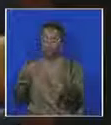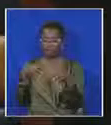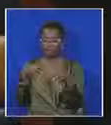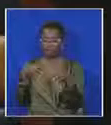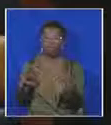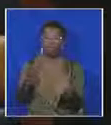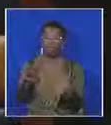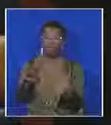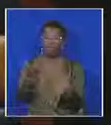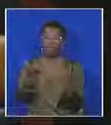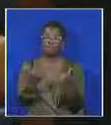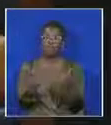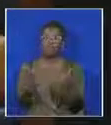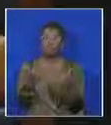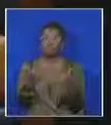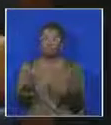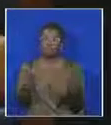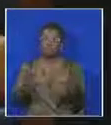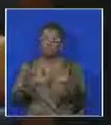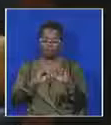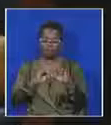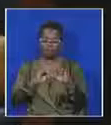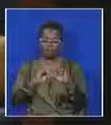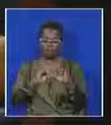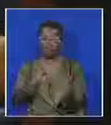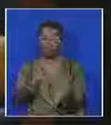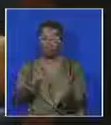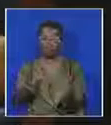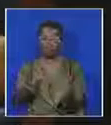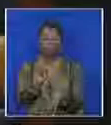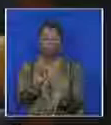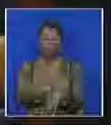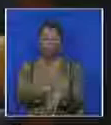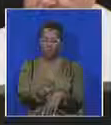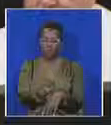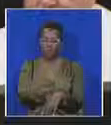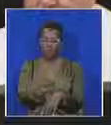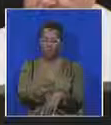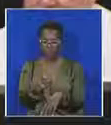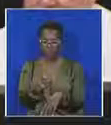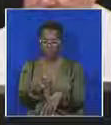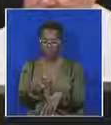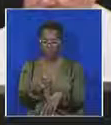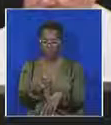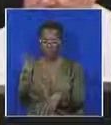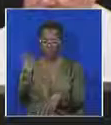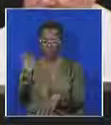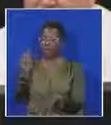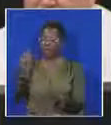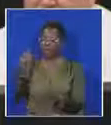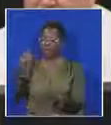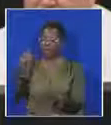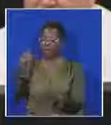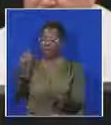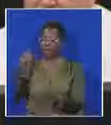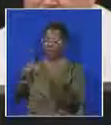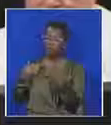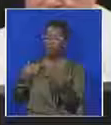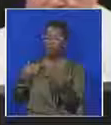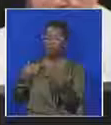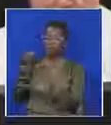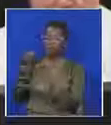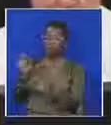separately outside of this particular sitting. Unfortunately, we can't do that, Speaker, because when you've been personally attacked, no, thank you, have a right Honorable to